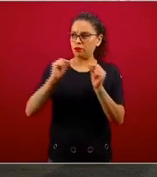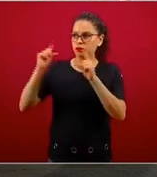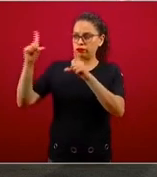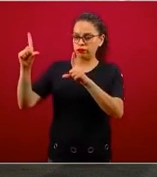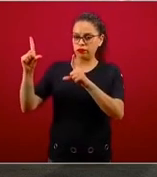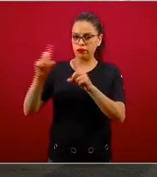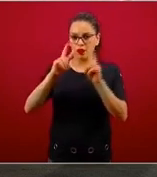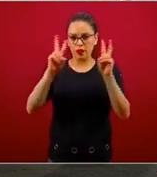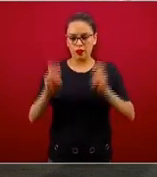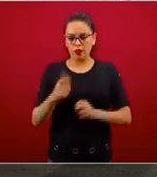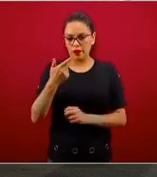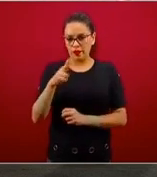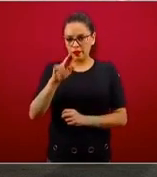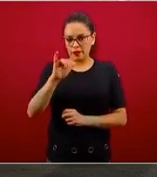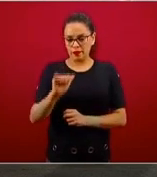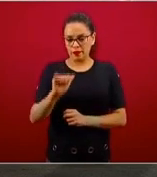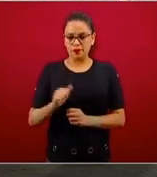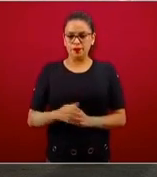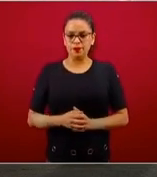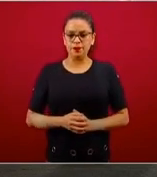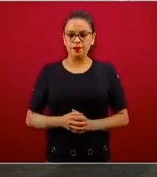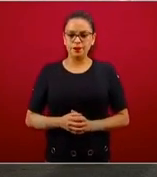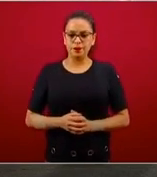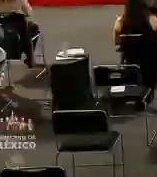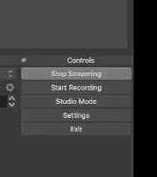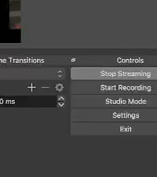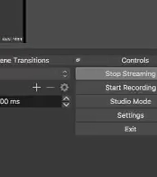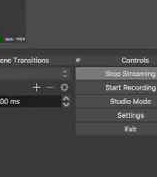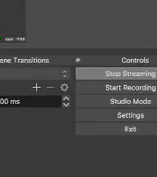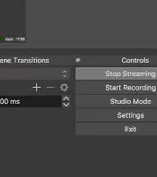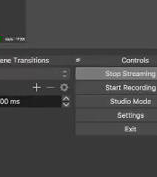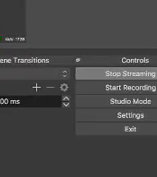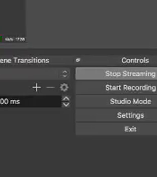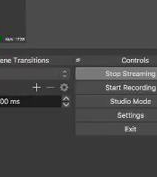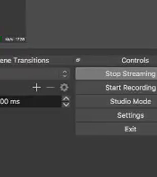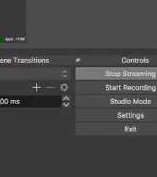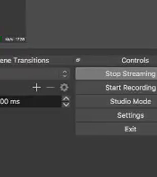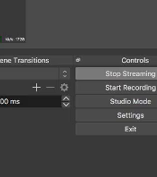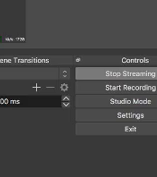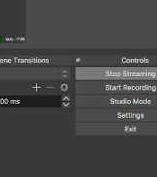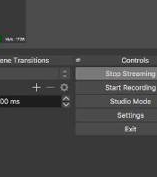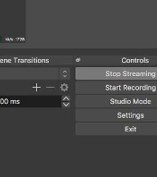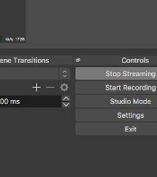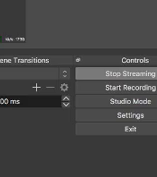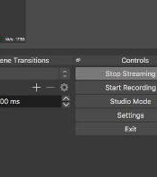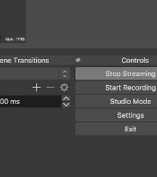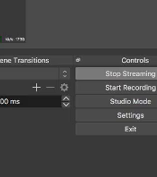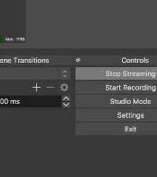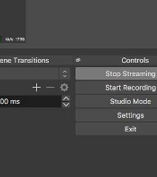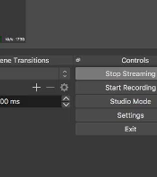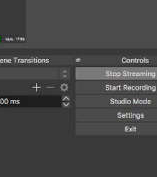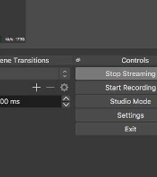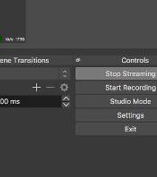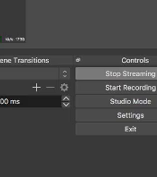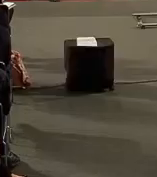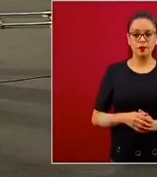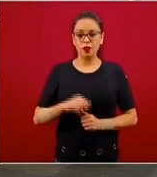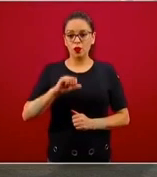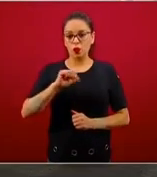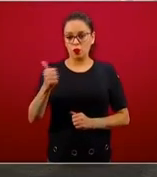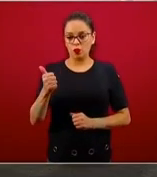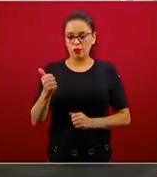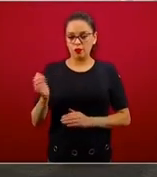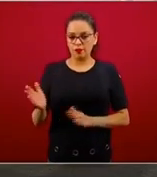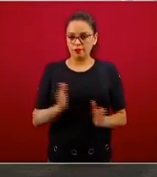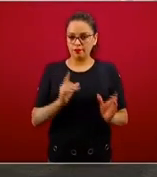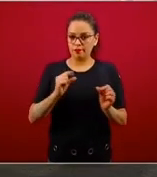And we take a look at the slides. Above 40% occupation rate for those beds. We can also